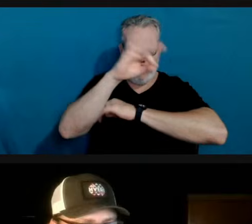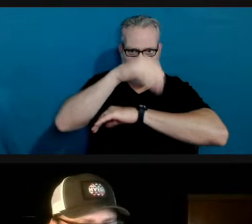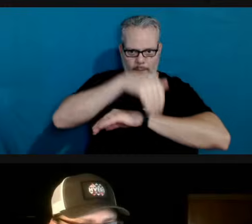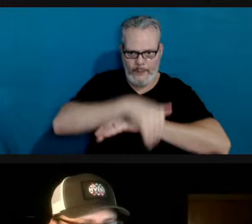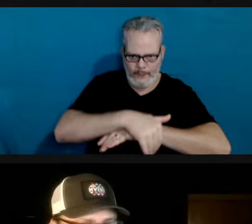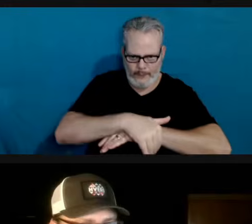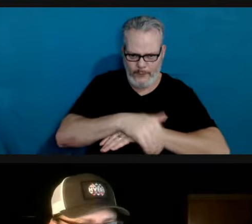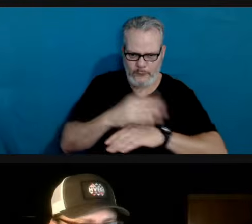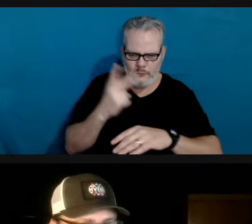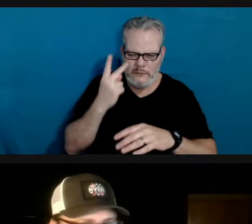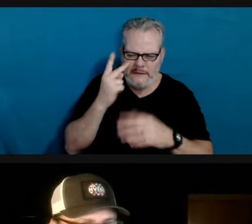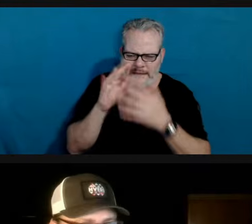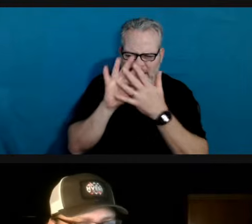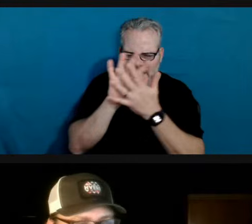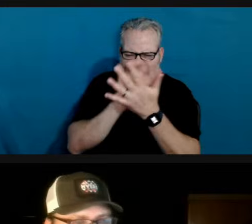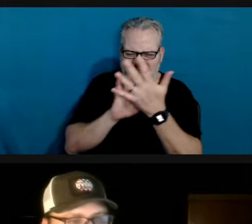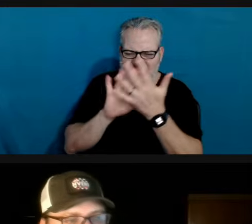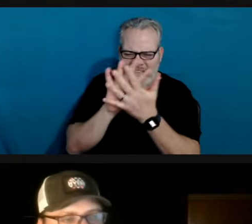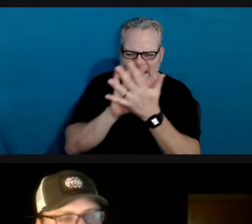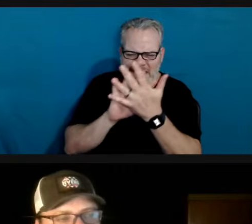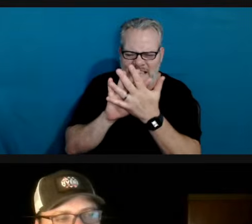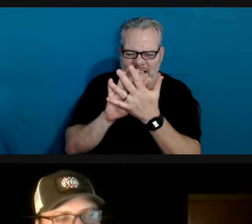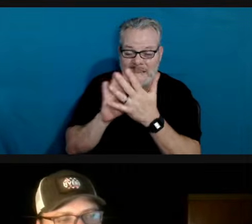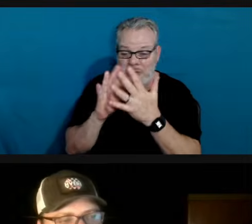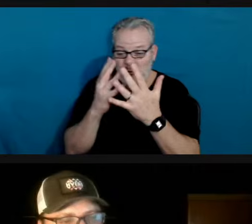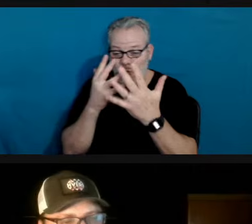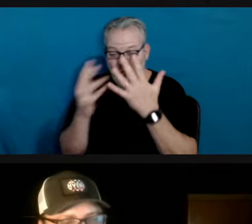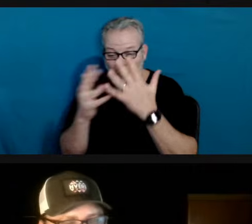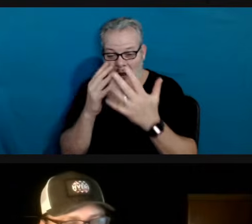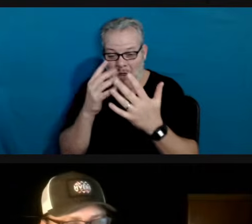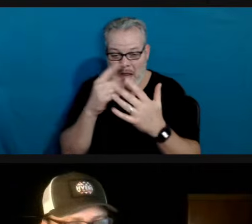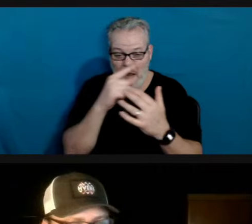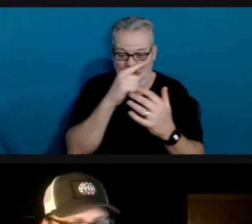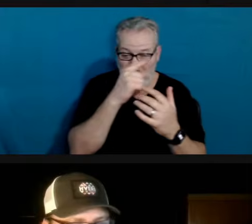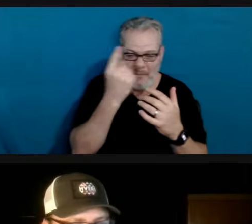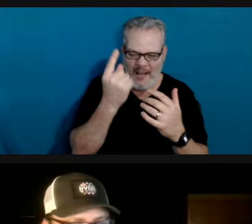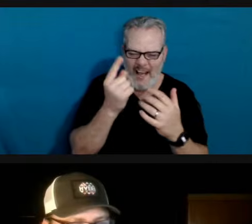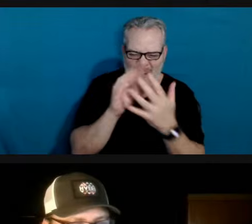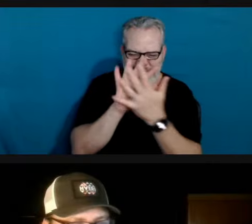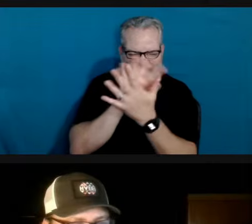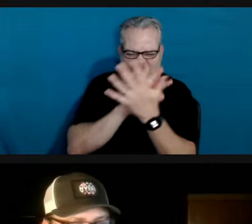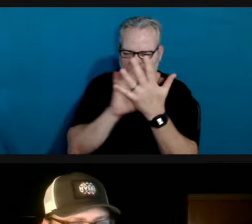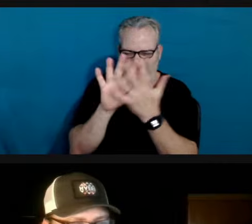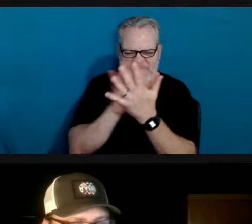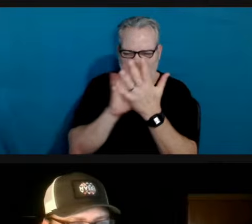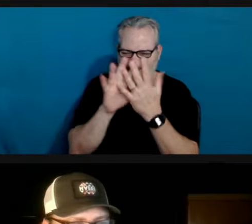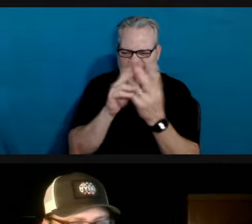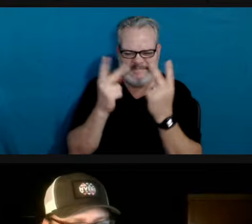back. That was what nothing could be seen out of these cameras during these storms.